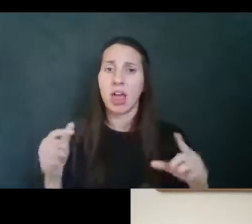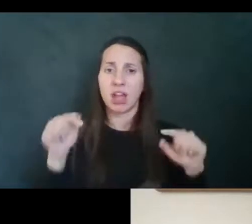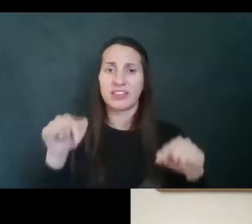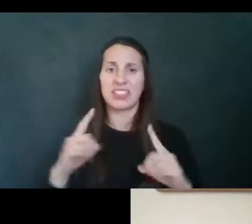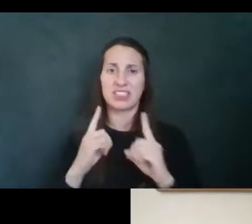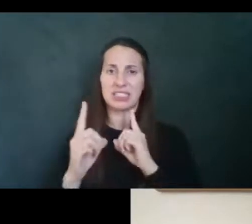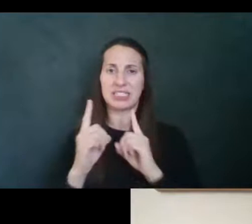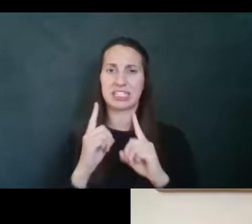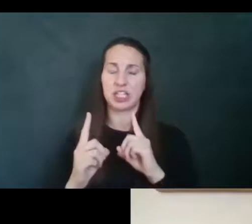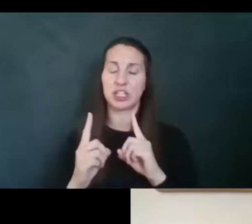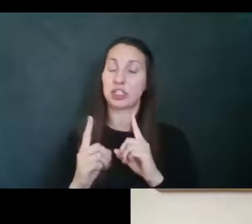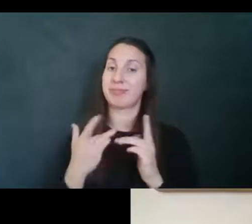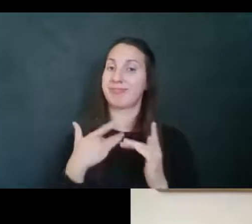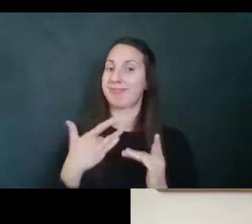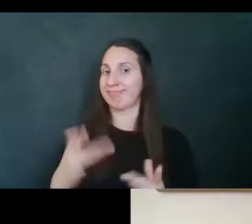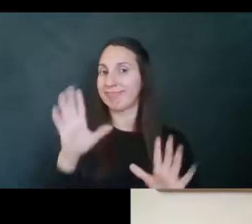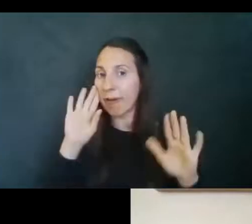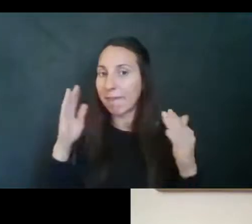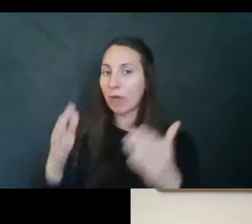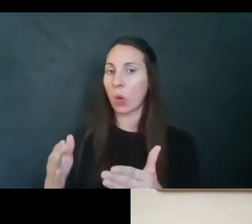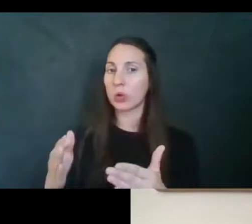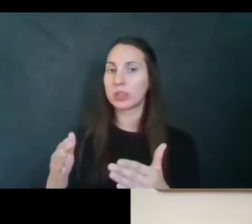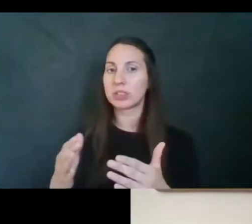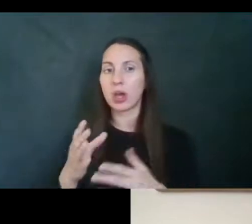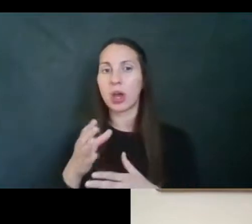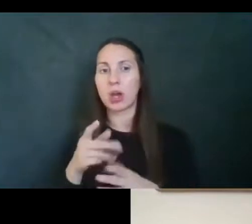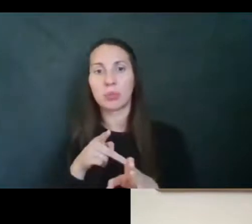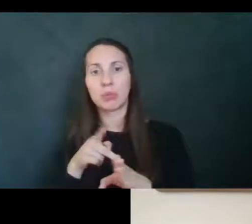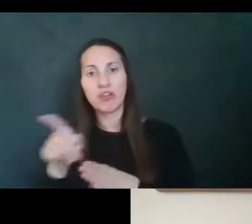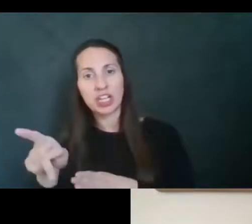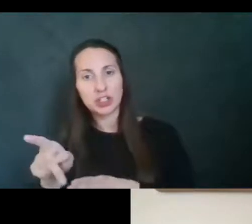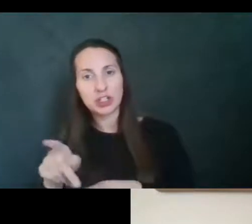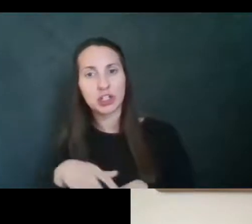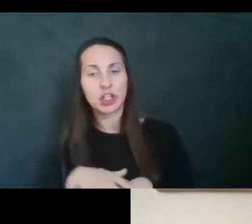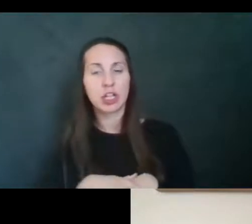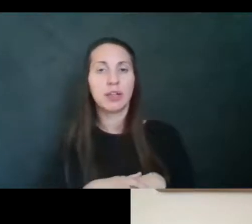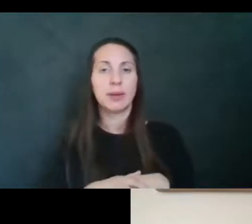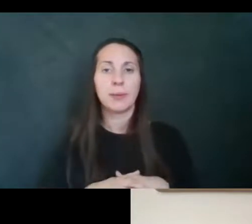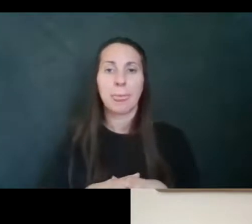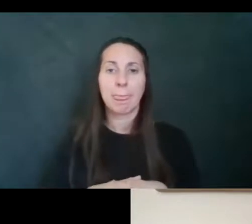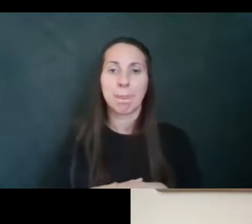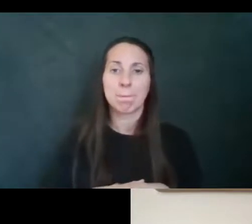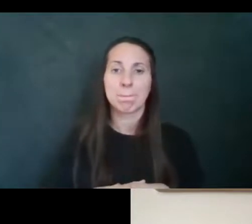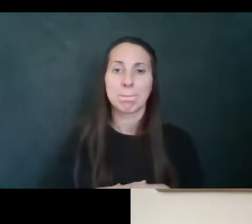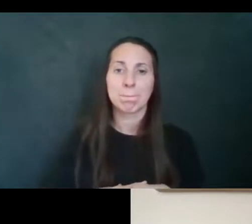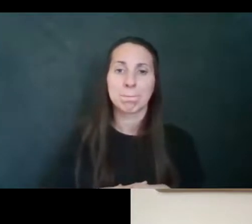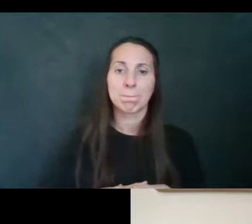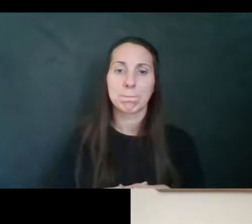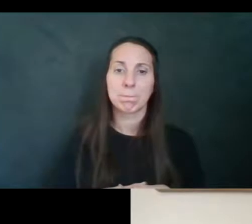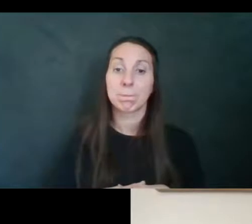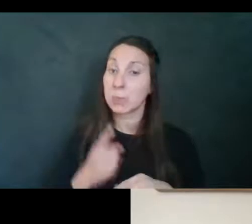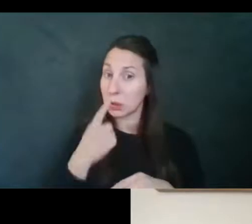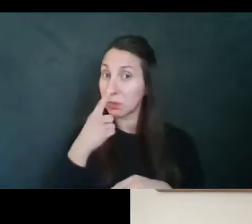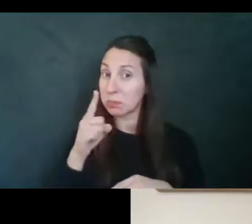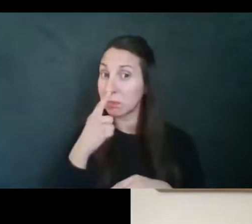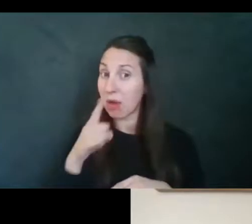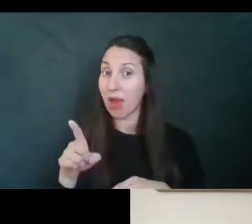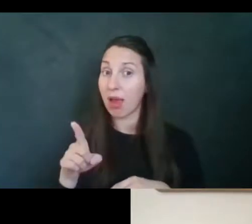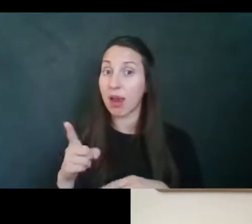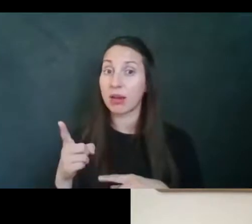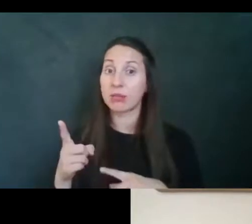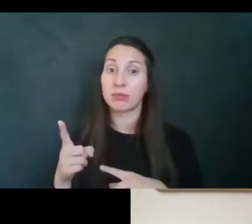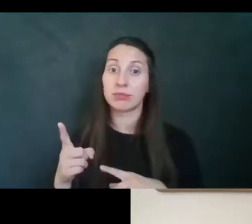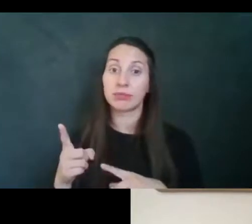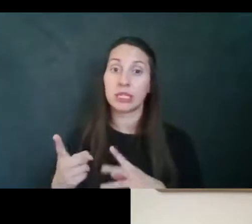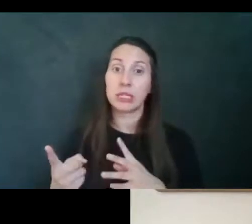on professionals or parents. Can you speak a little bit to how you've included, and this could be to either panelist, people